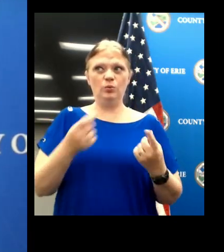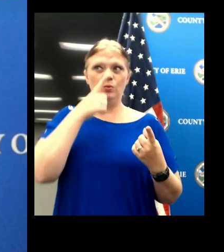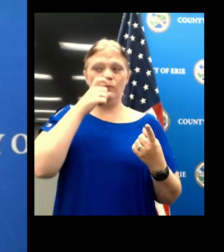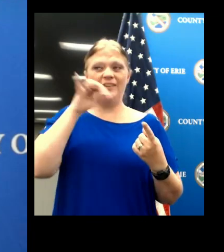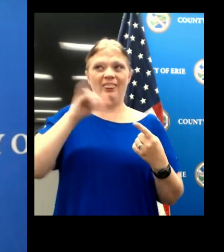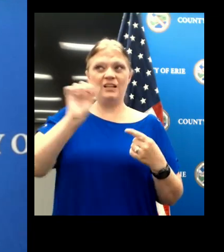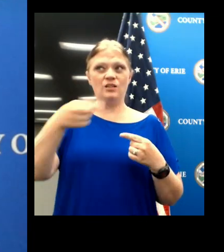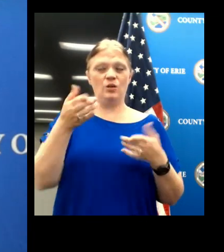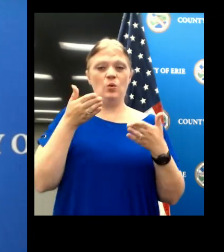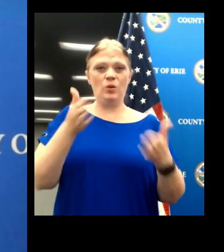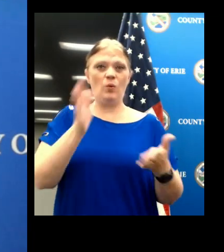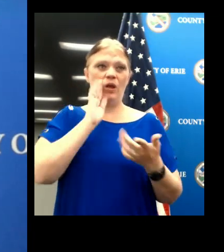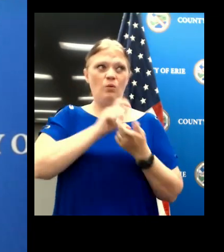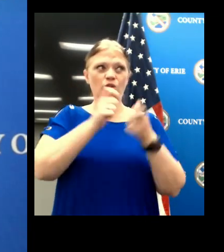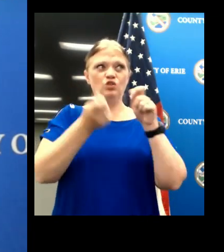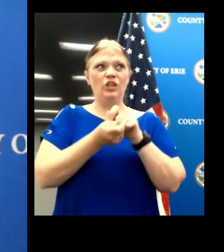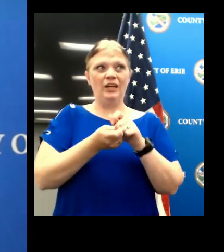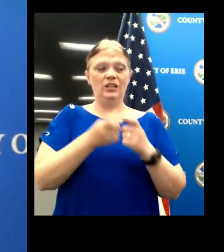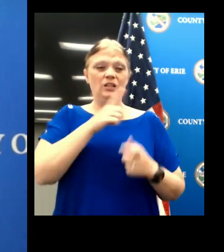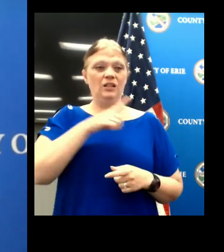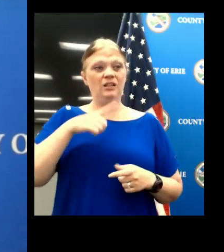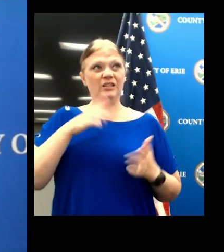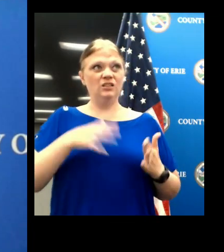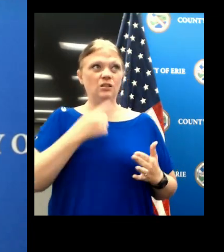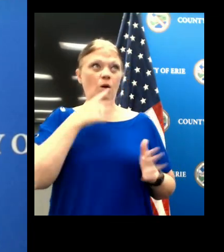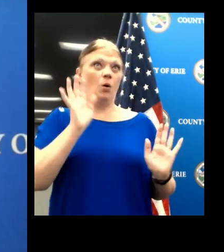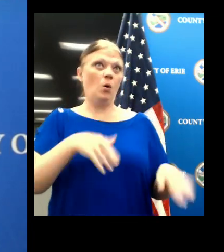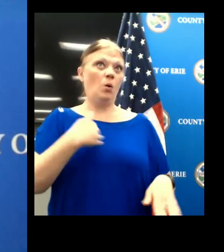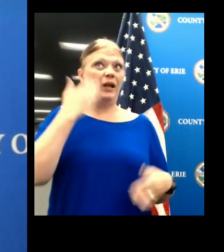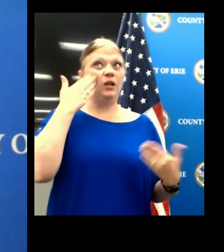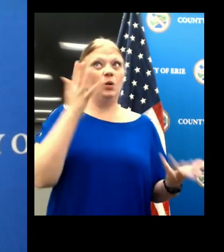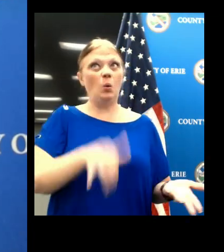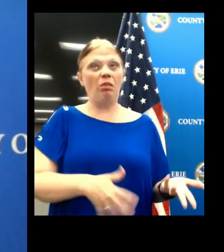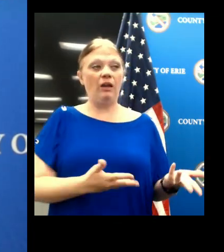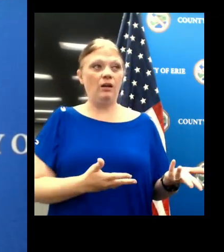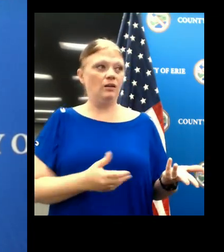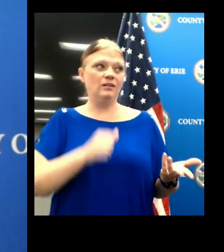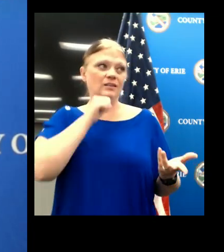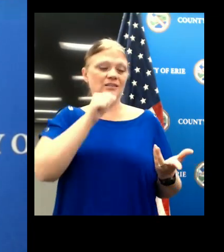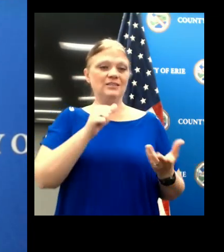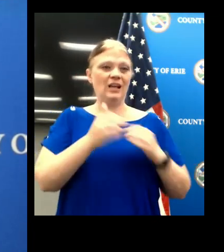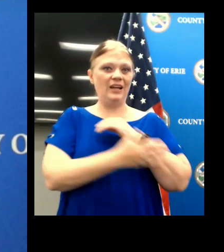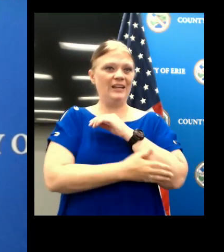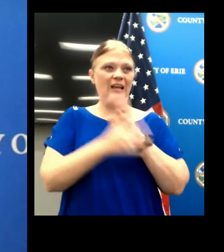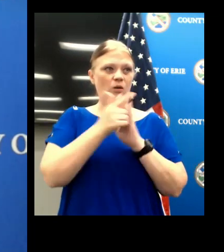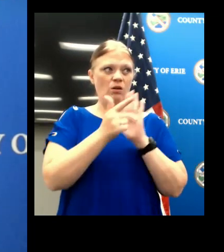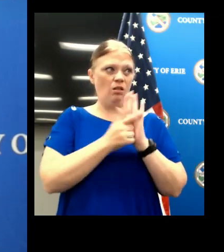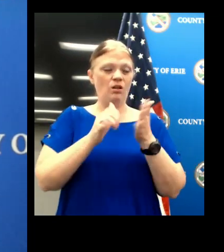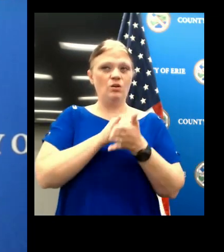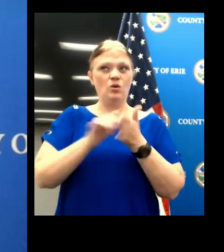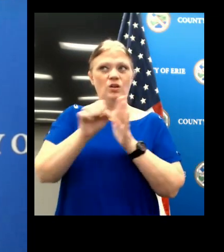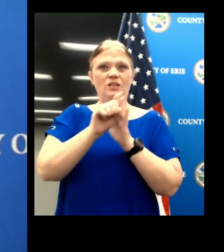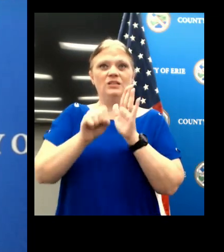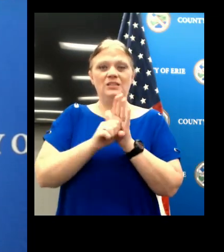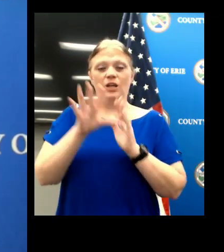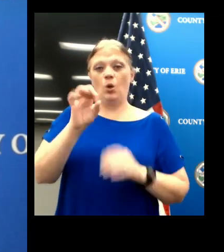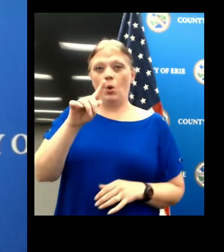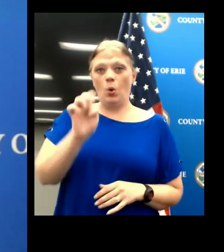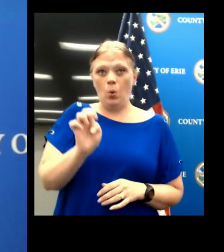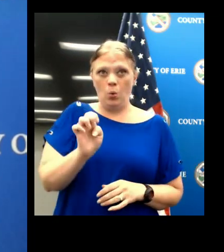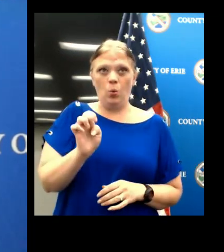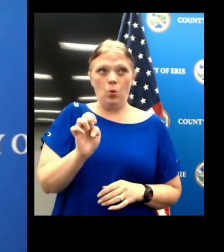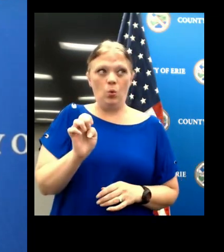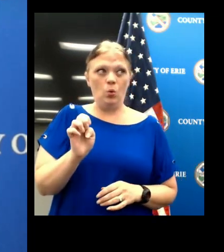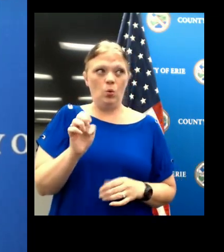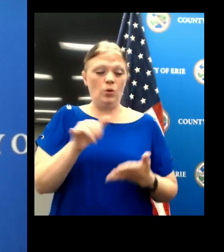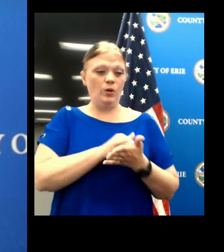the only way it's changing, to which the legislator was like, I didn't know that. It's not in county law, it's actually in New York State Sanitary Code, and in